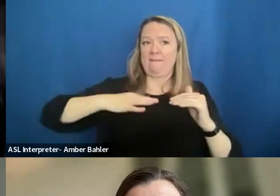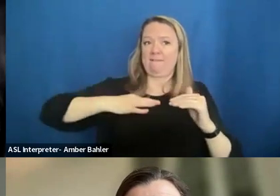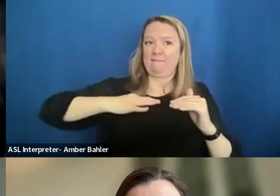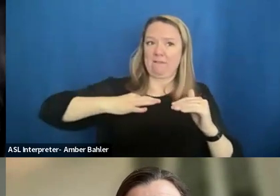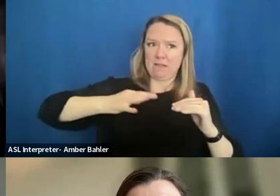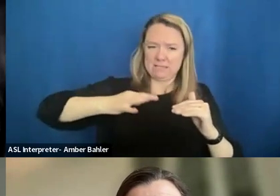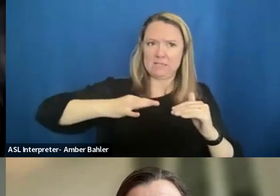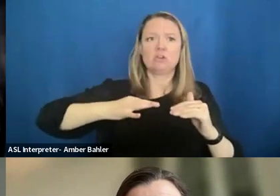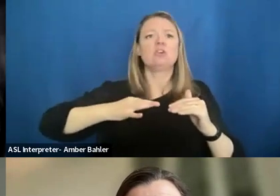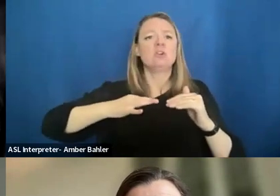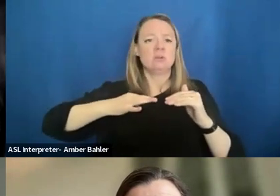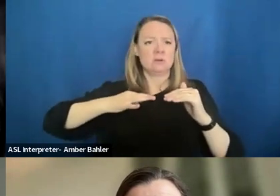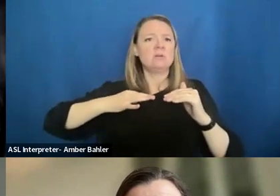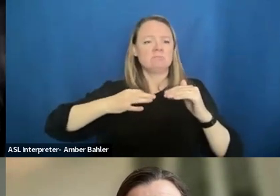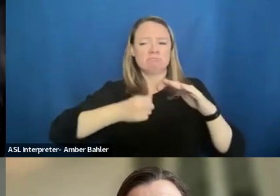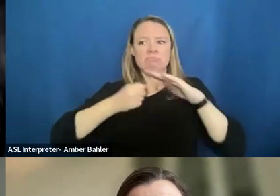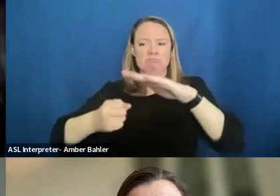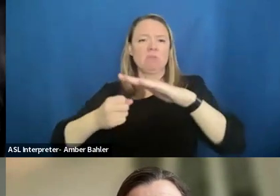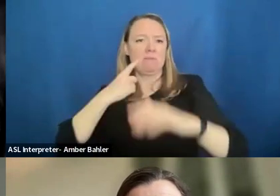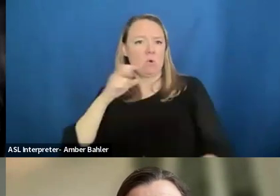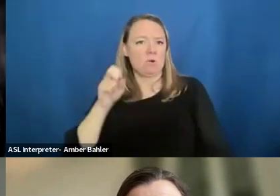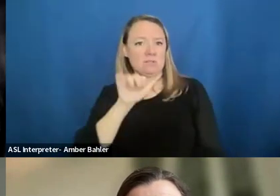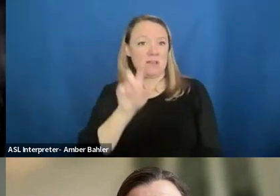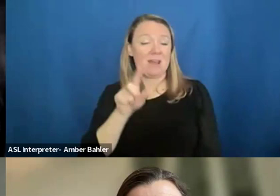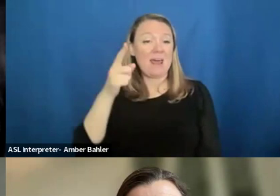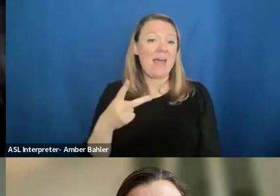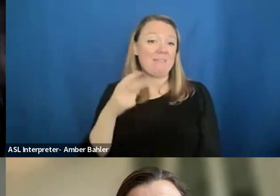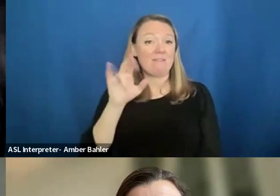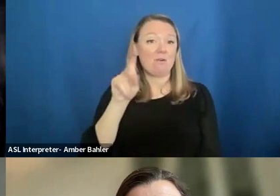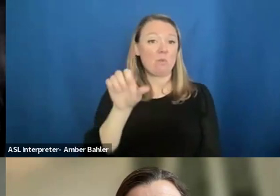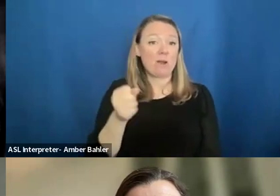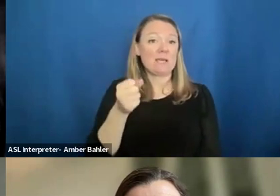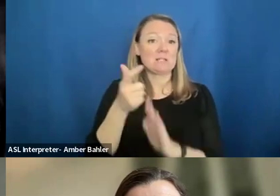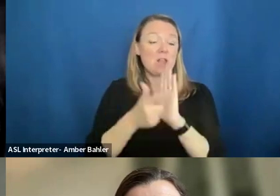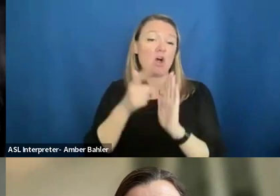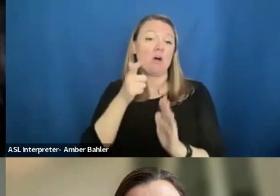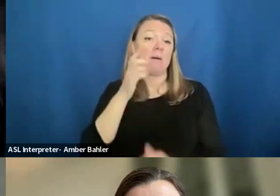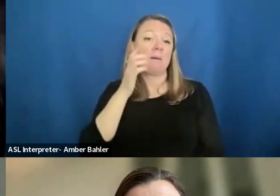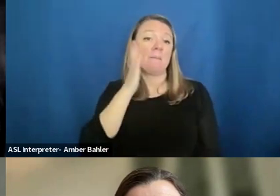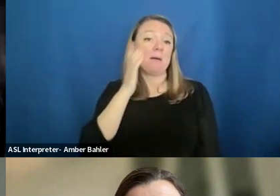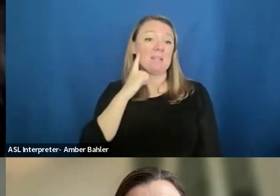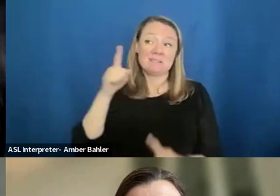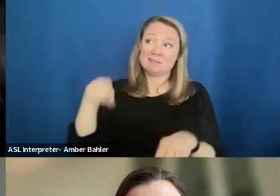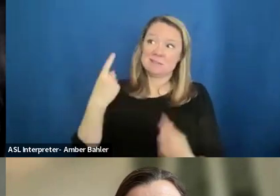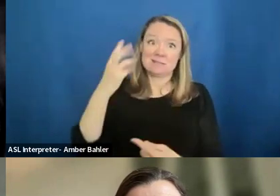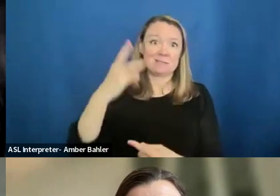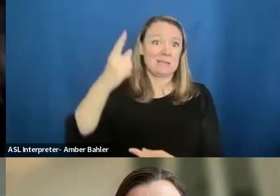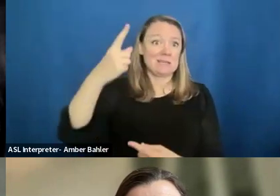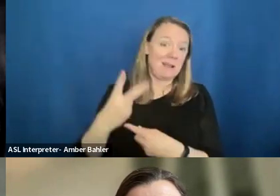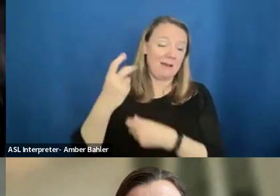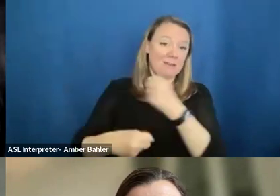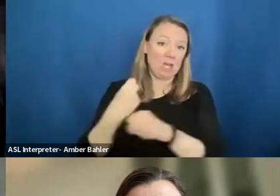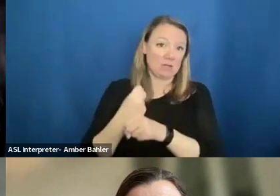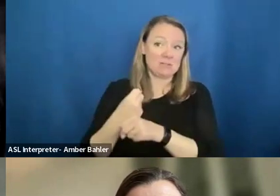others. And yet half of our Ricky's Law beds every night for the last 6 years since the bill went into effect have been empty. And that is largely,